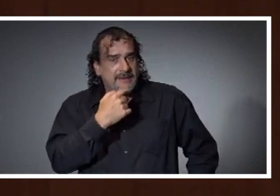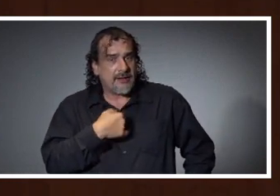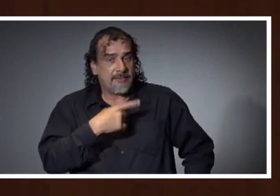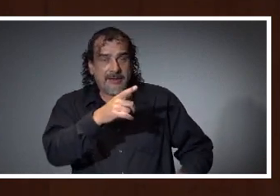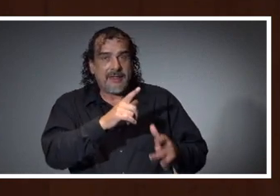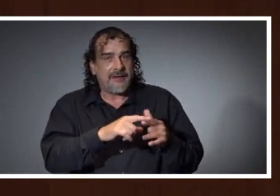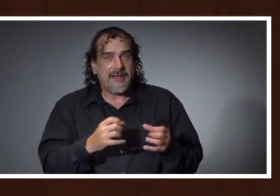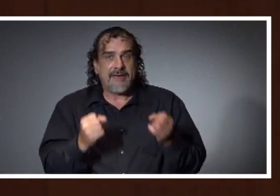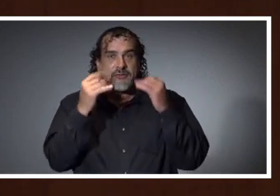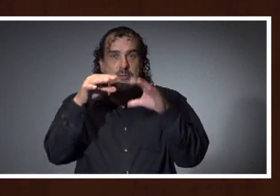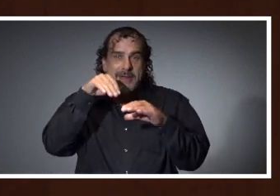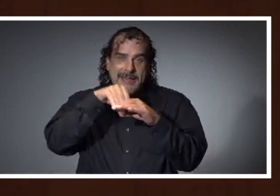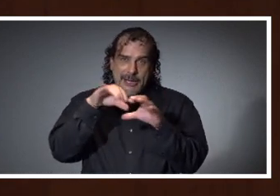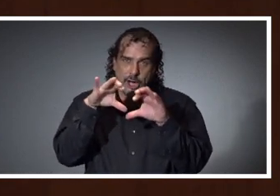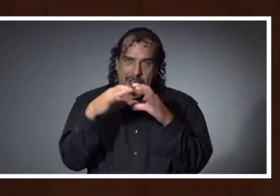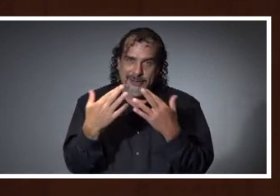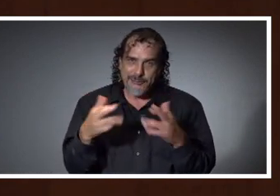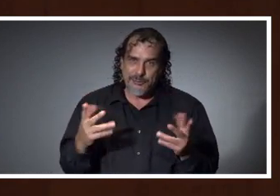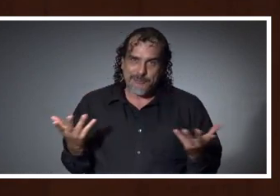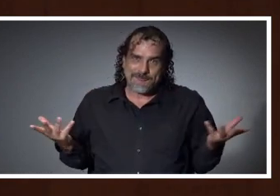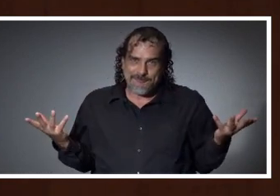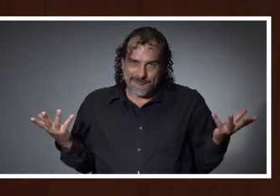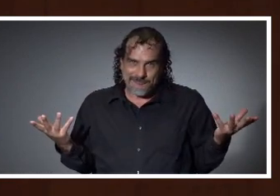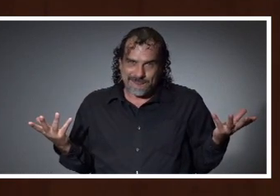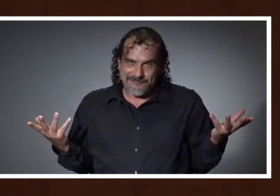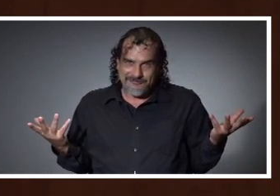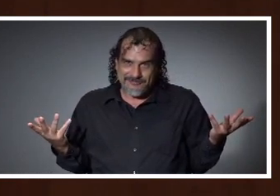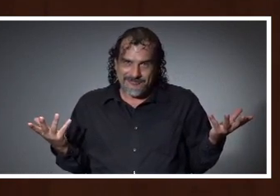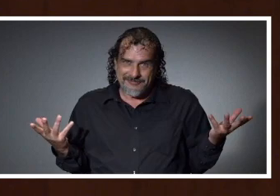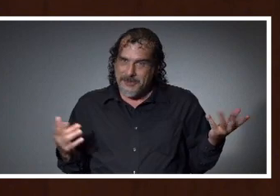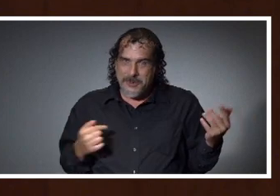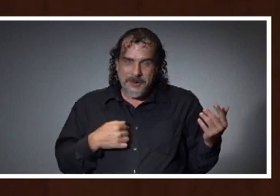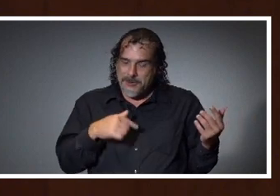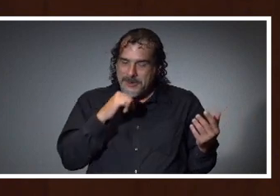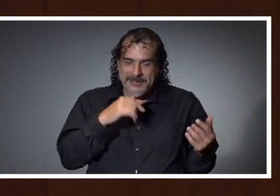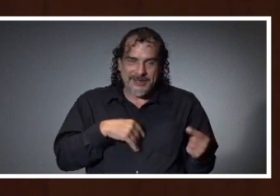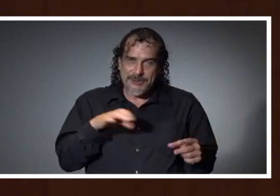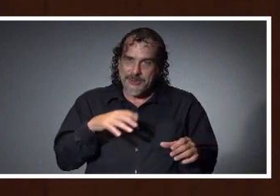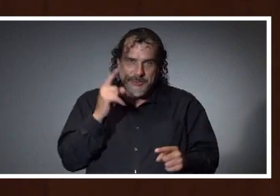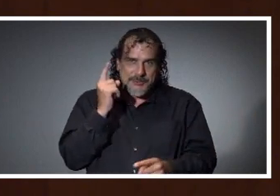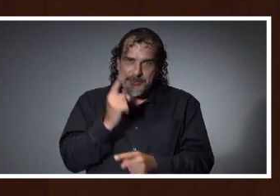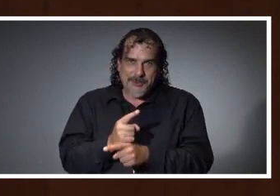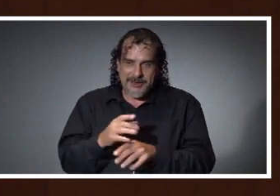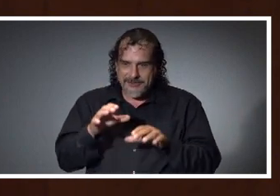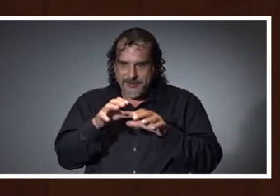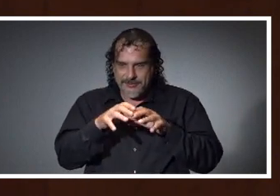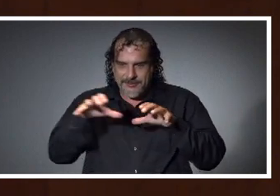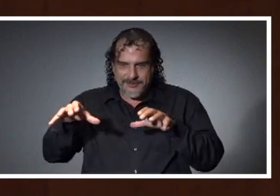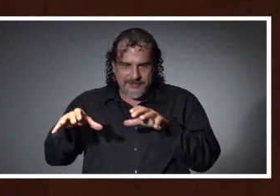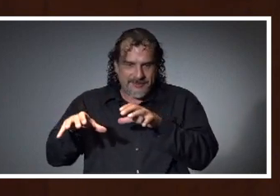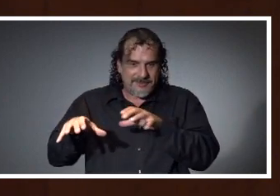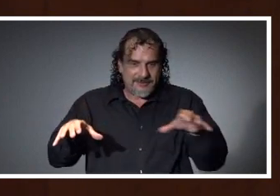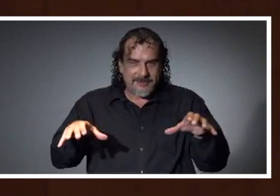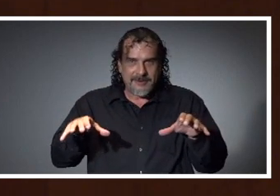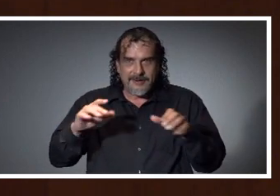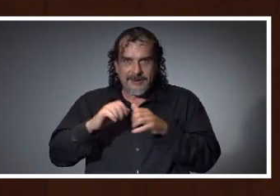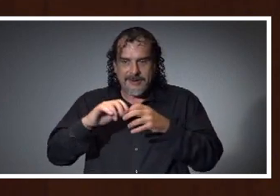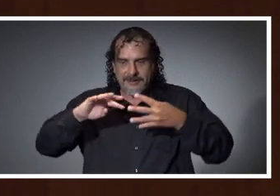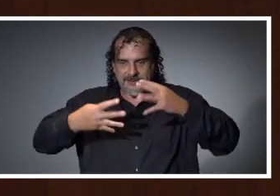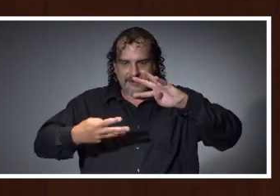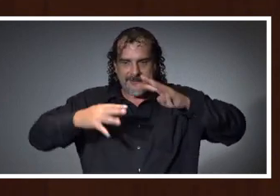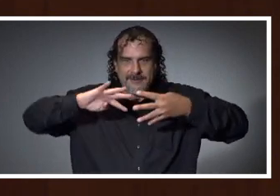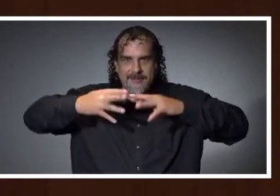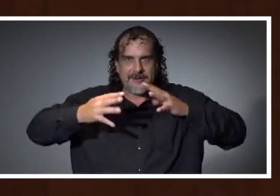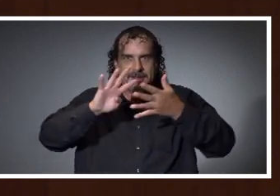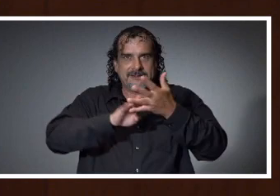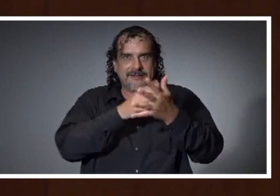too crowded. Just to be quite honest, we haven't done a successful job in sort of blending different schedules and then